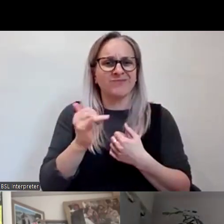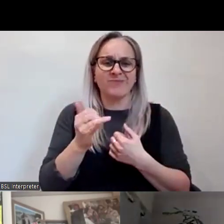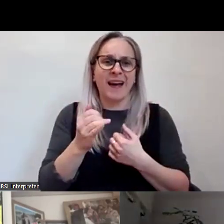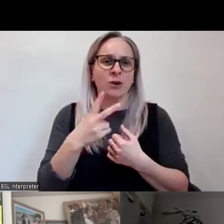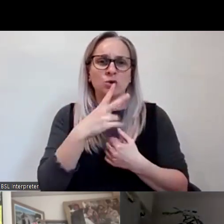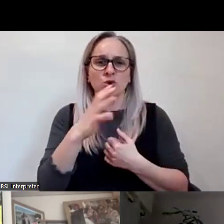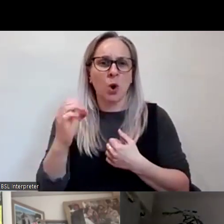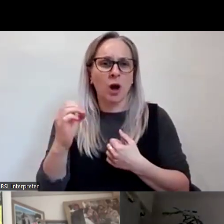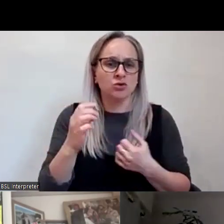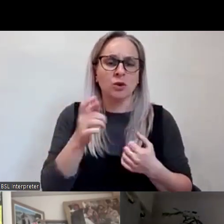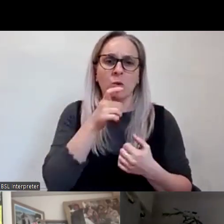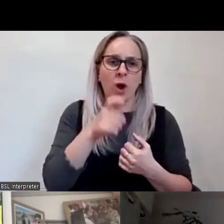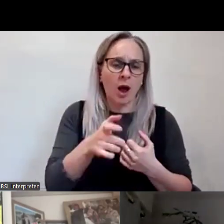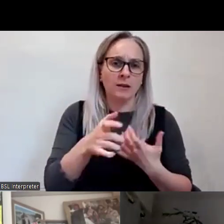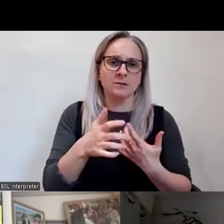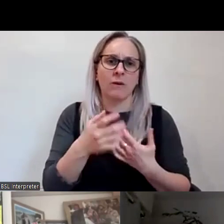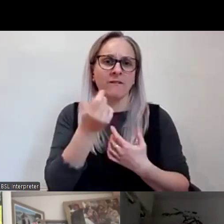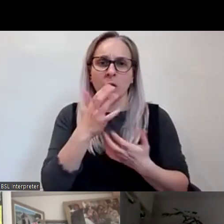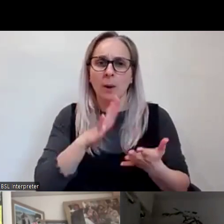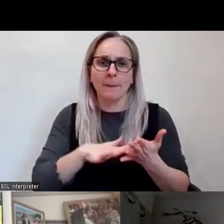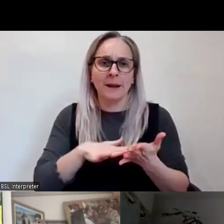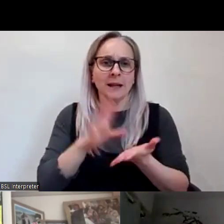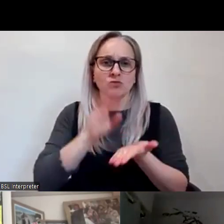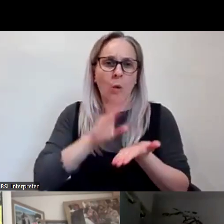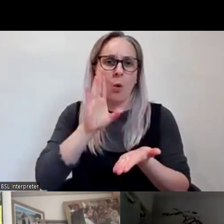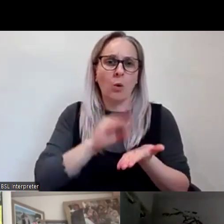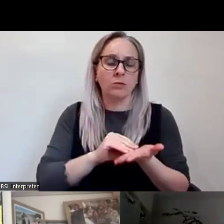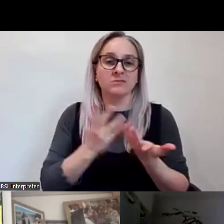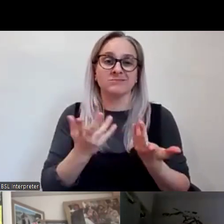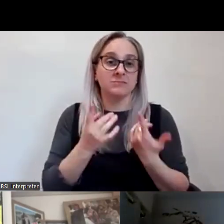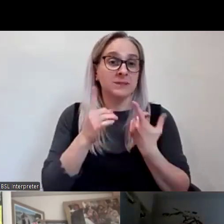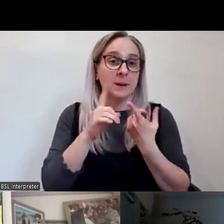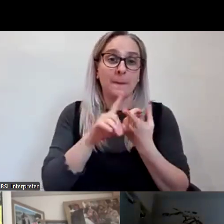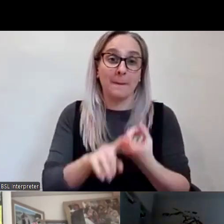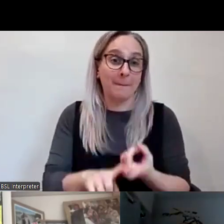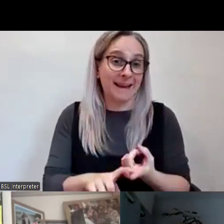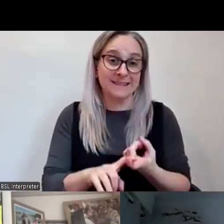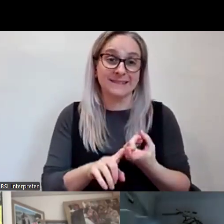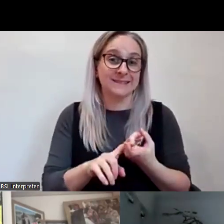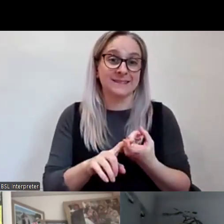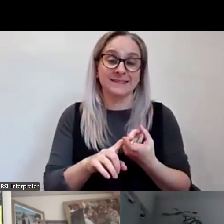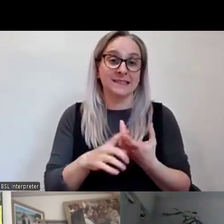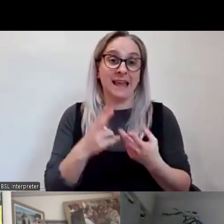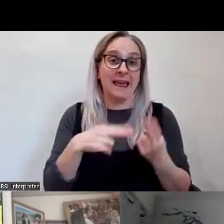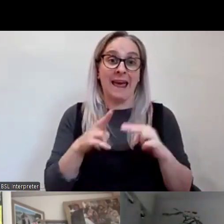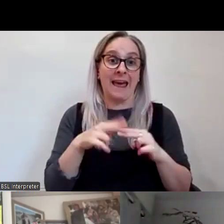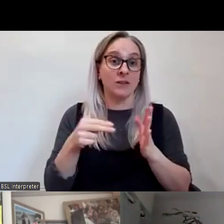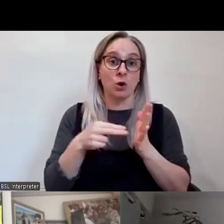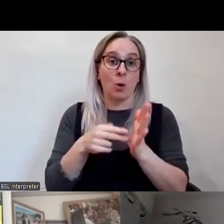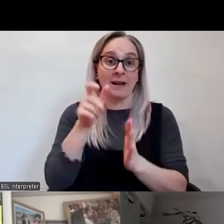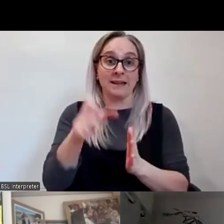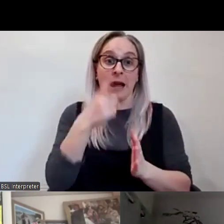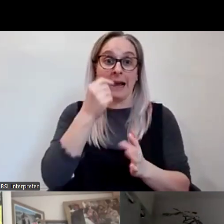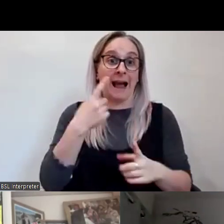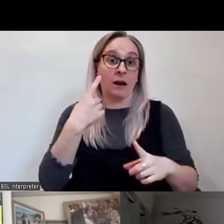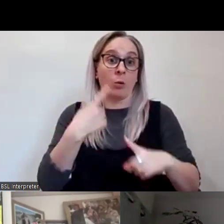minutes recording for the nomination. So it depends how quickly your nominator is able to craft a response. That's a